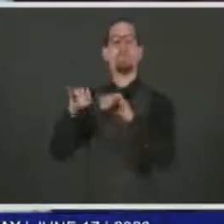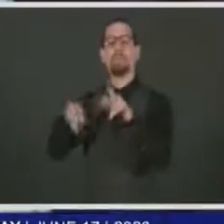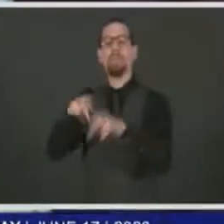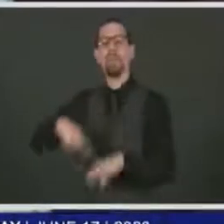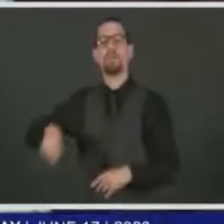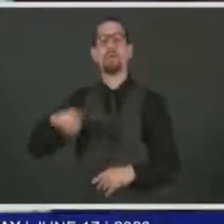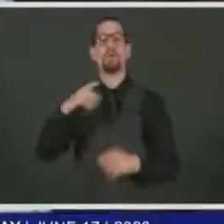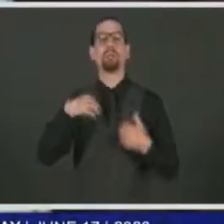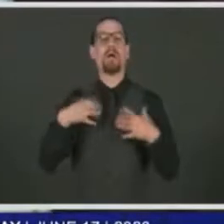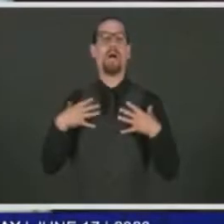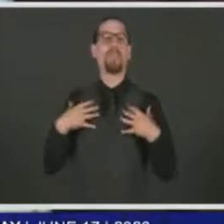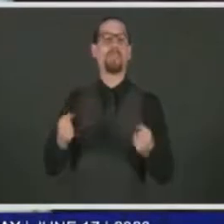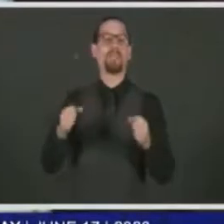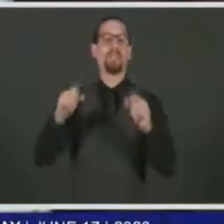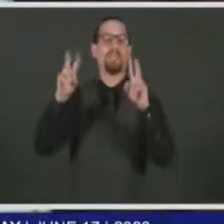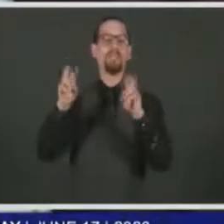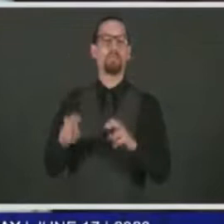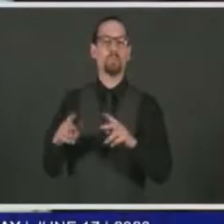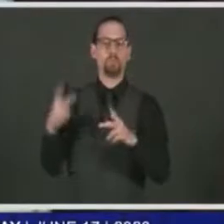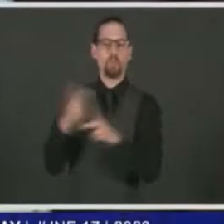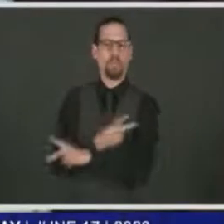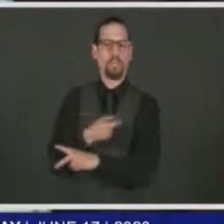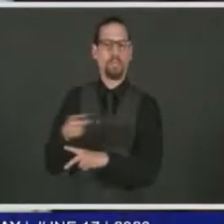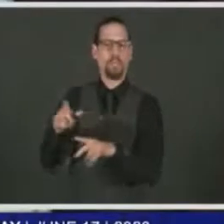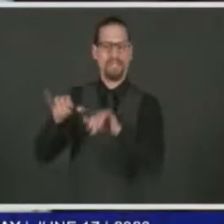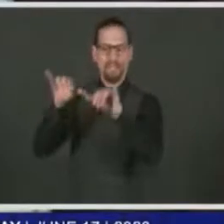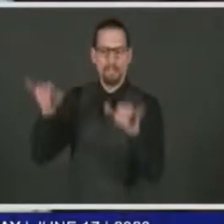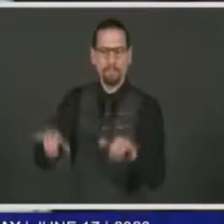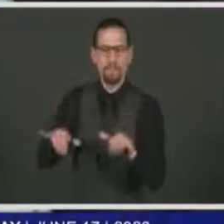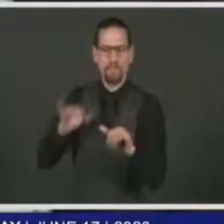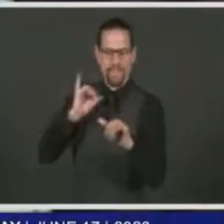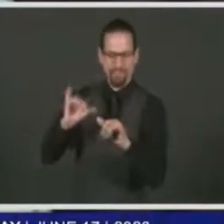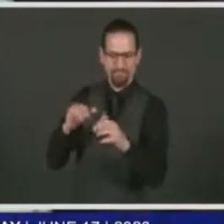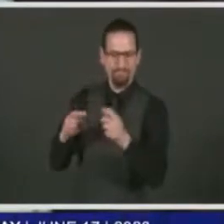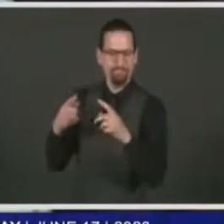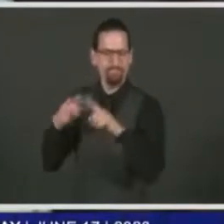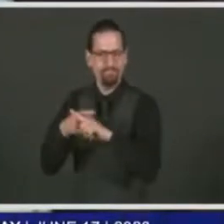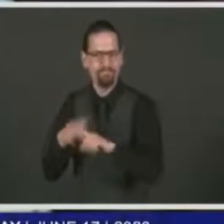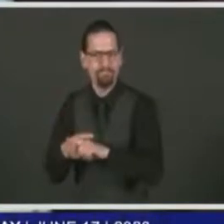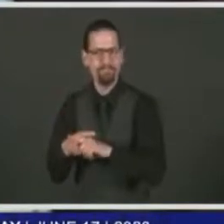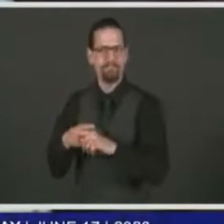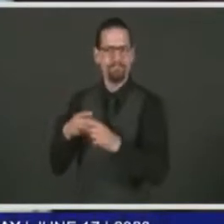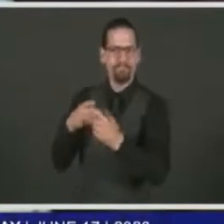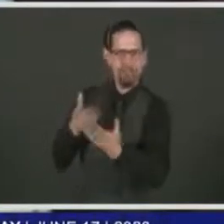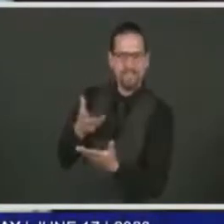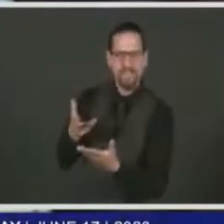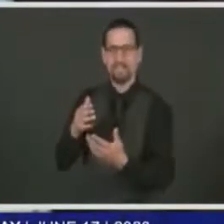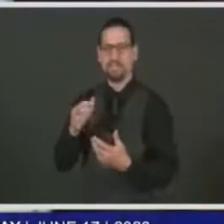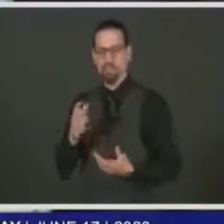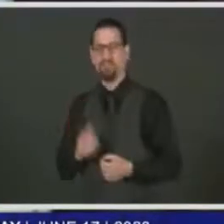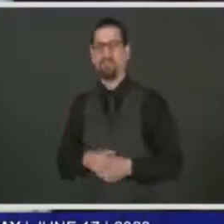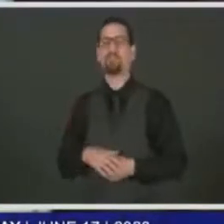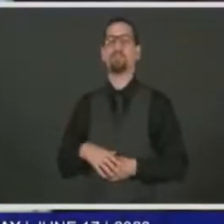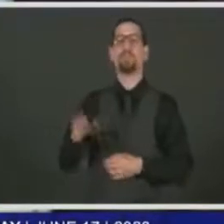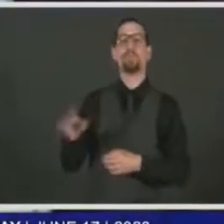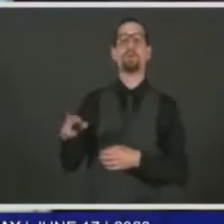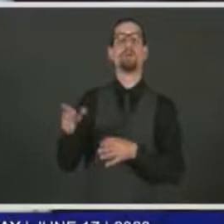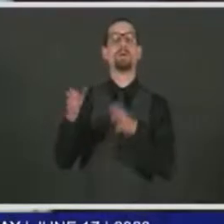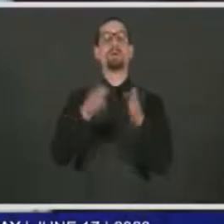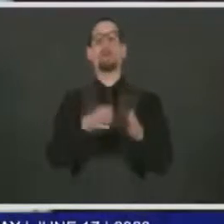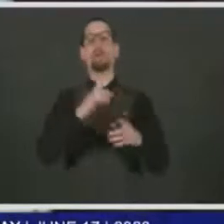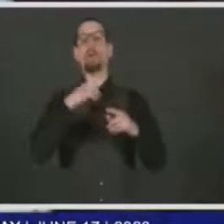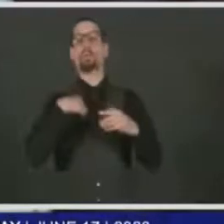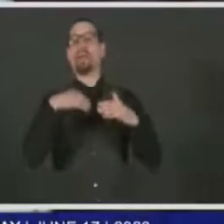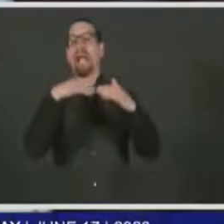We know that people who have unstable housing and people who are experiencing homelessness are more vulnerable to COVID-19. For